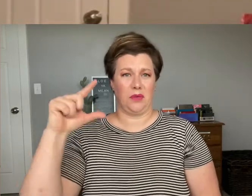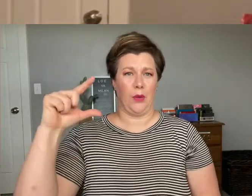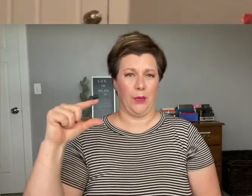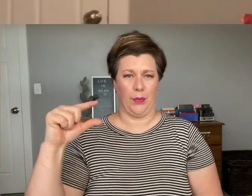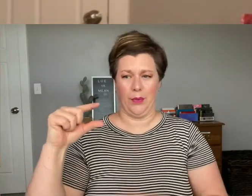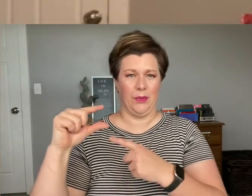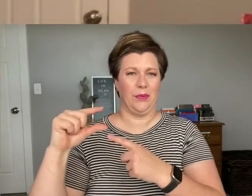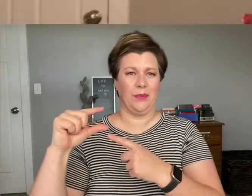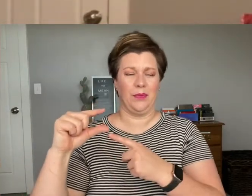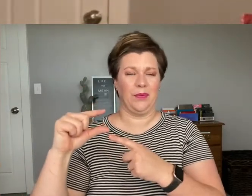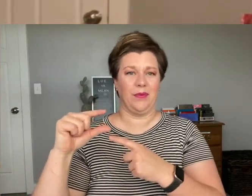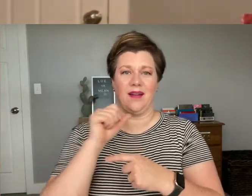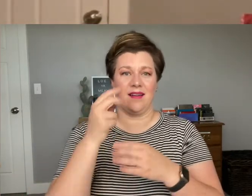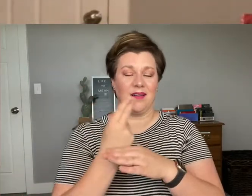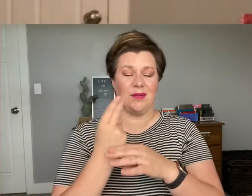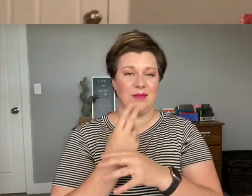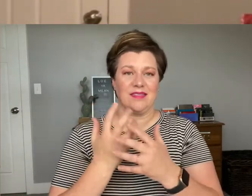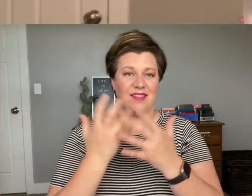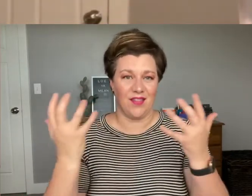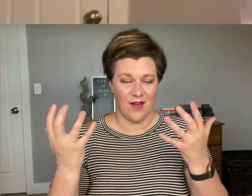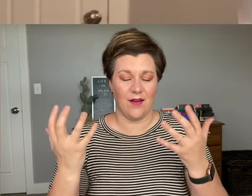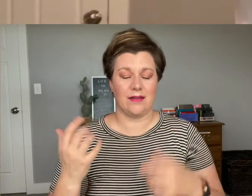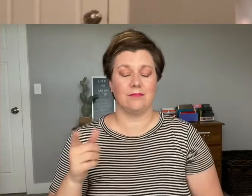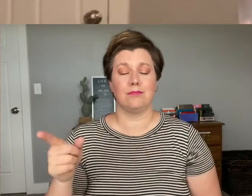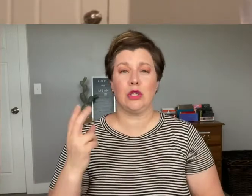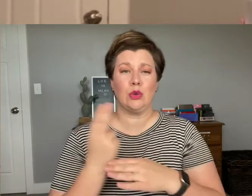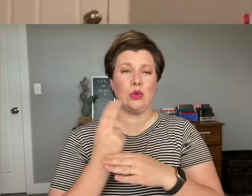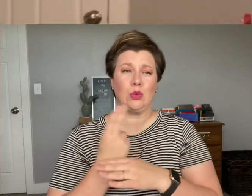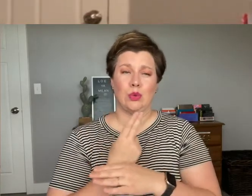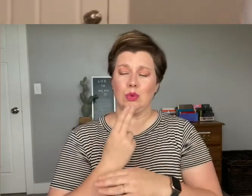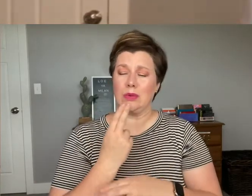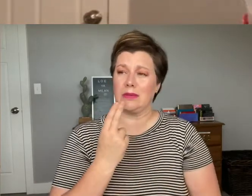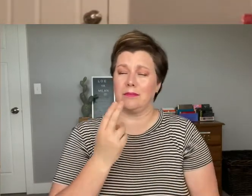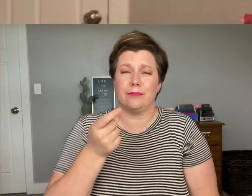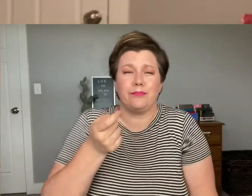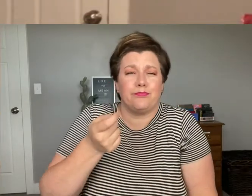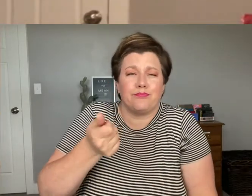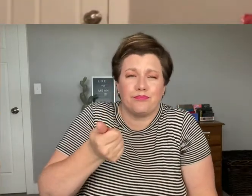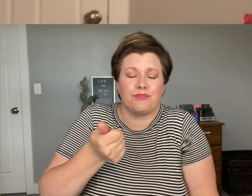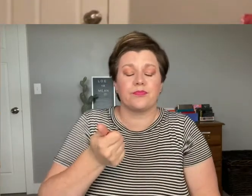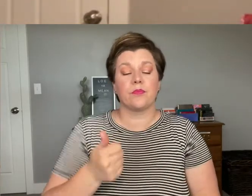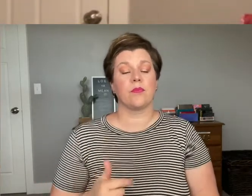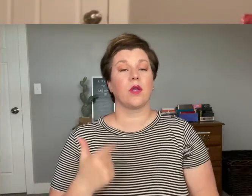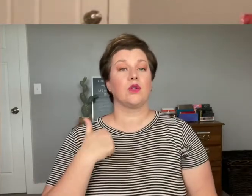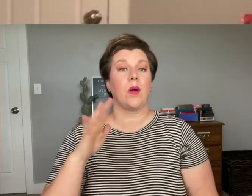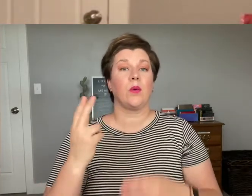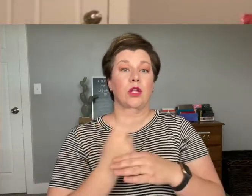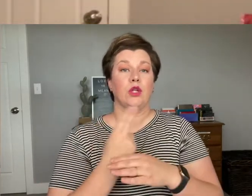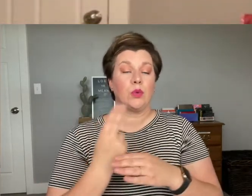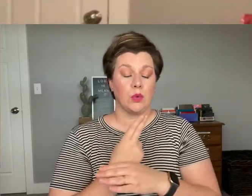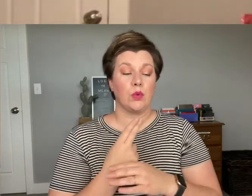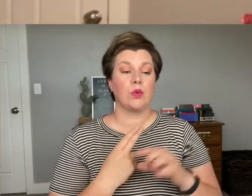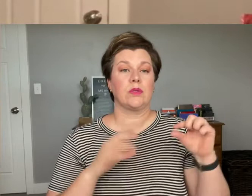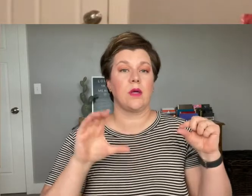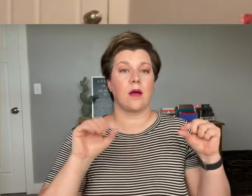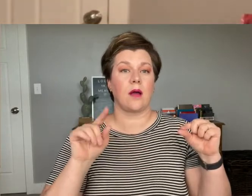and I have barely even scraped the surface of this. You use very little. I put it on a